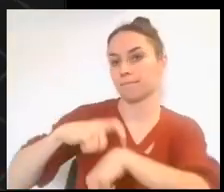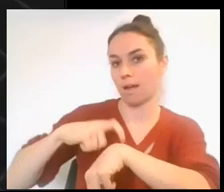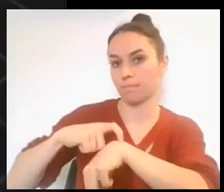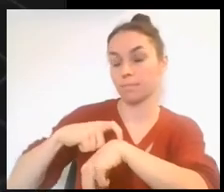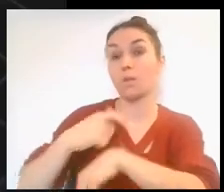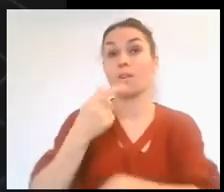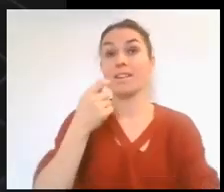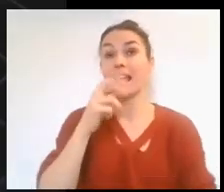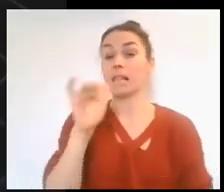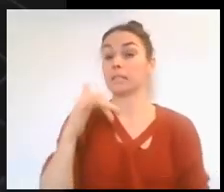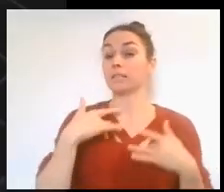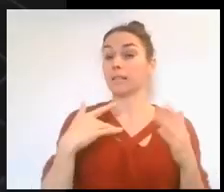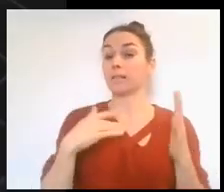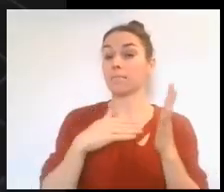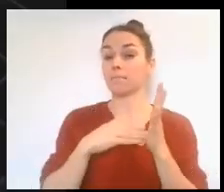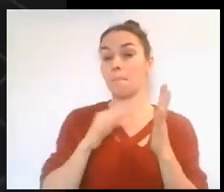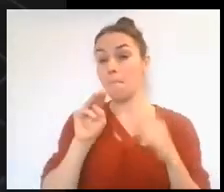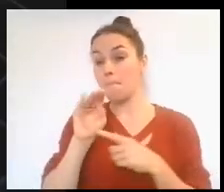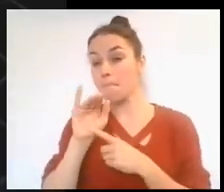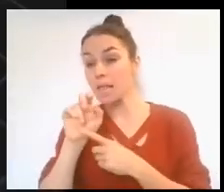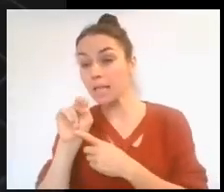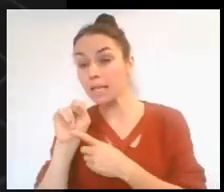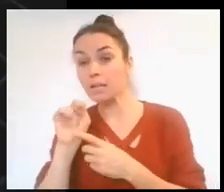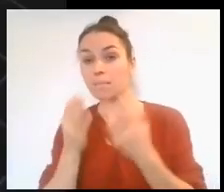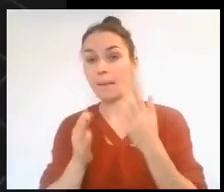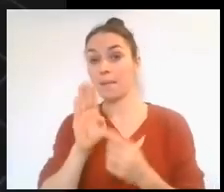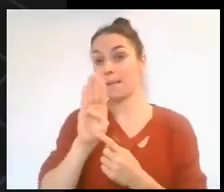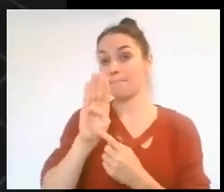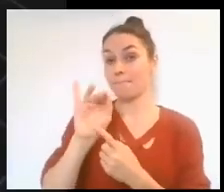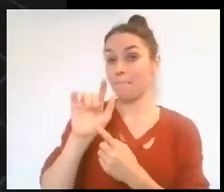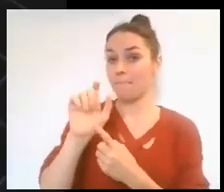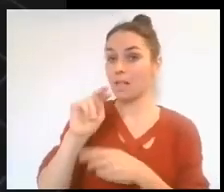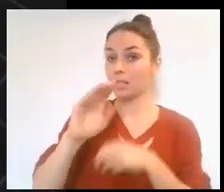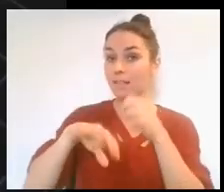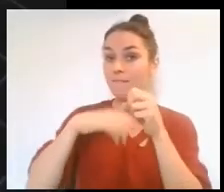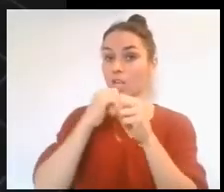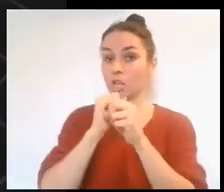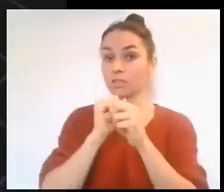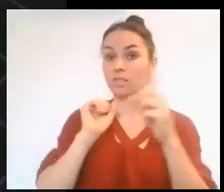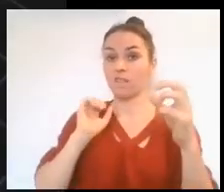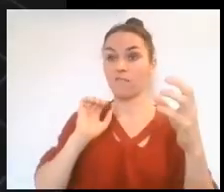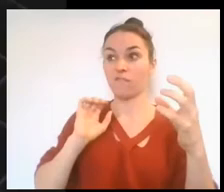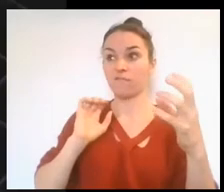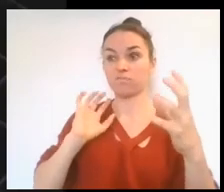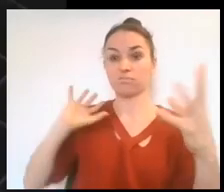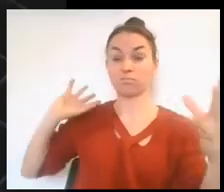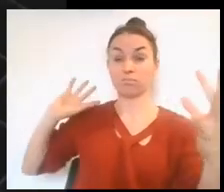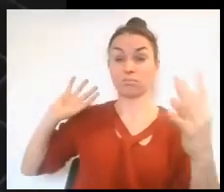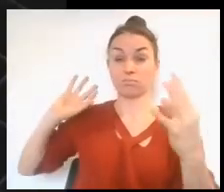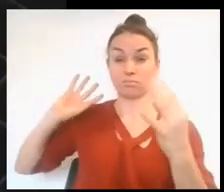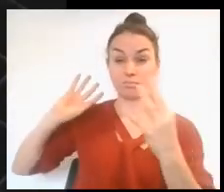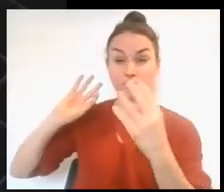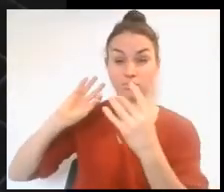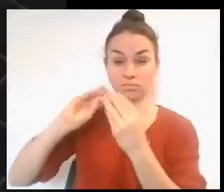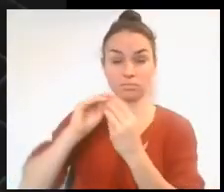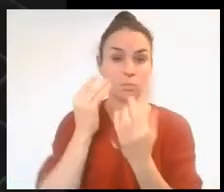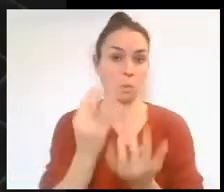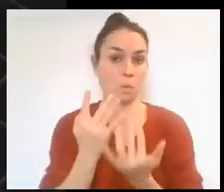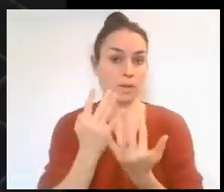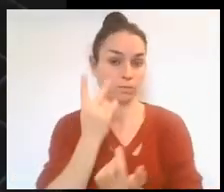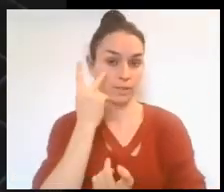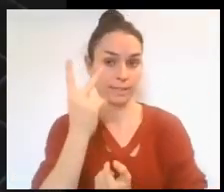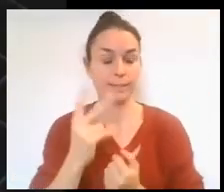years. Second concept is similar to that, and that is, it was